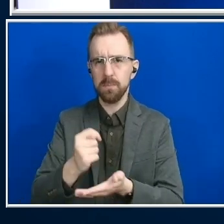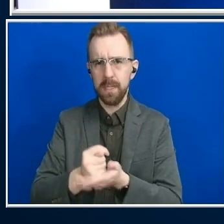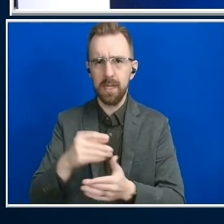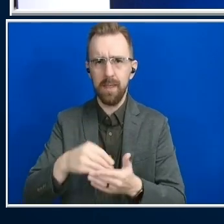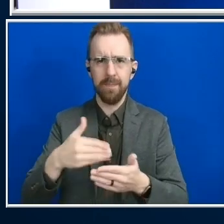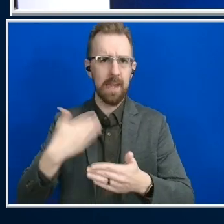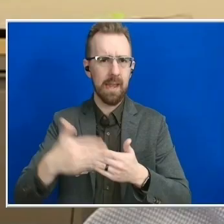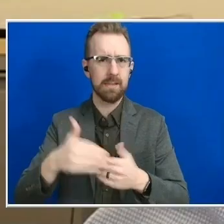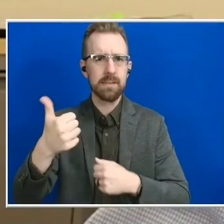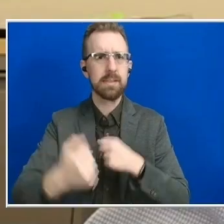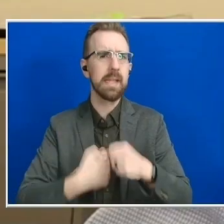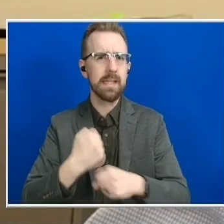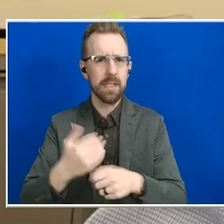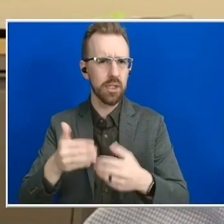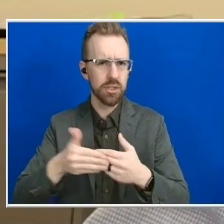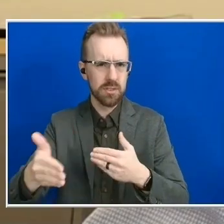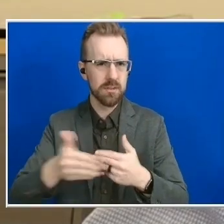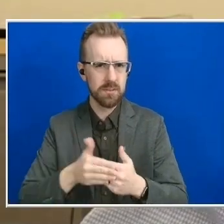so?